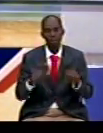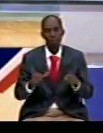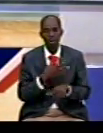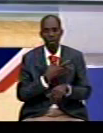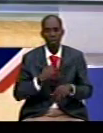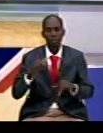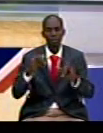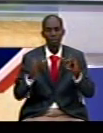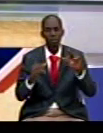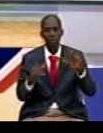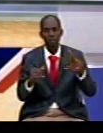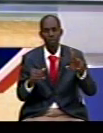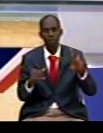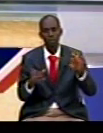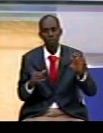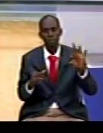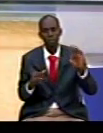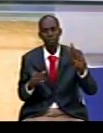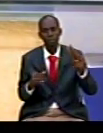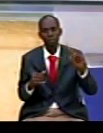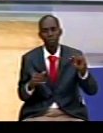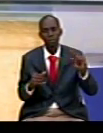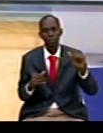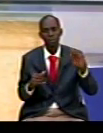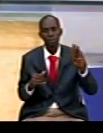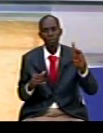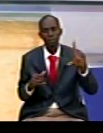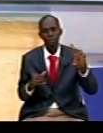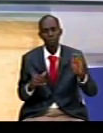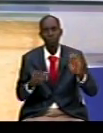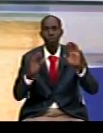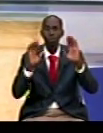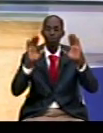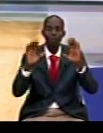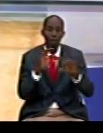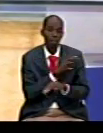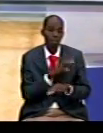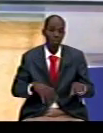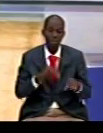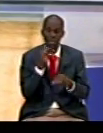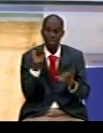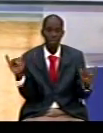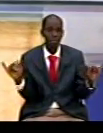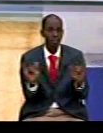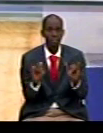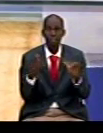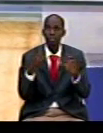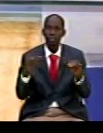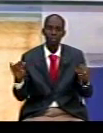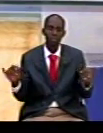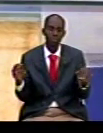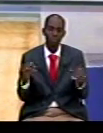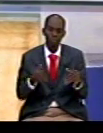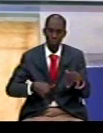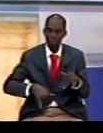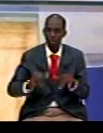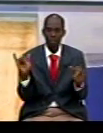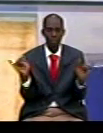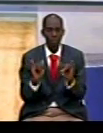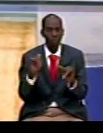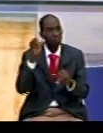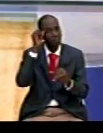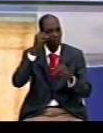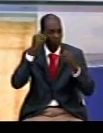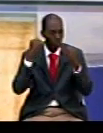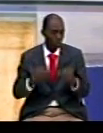irrefutable wonder. And Christ is still the same, and his power is still the same, and his